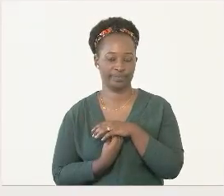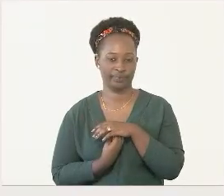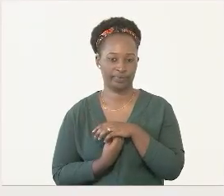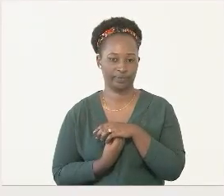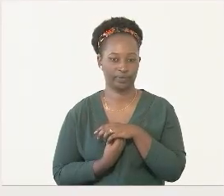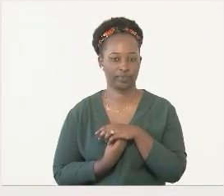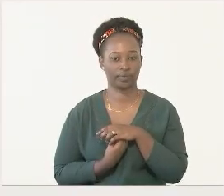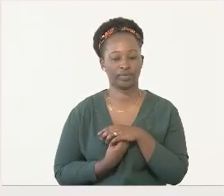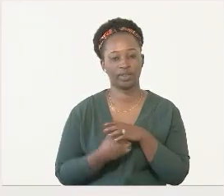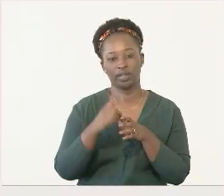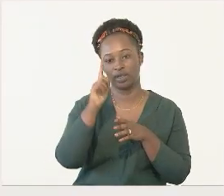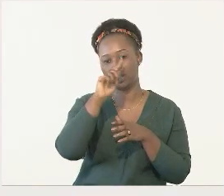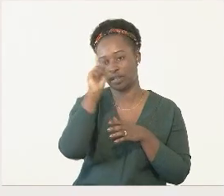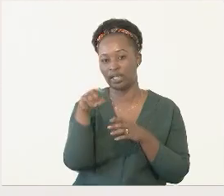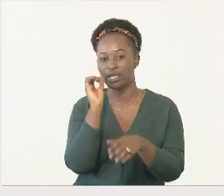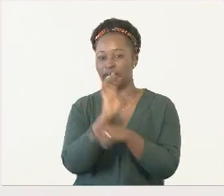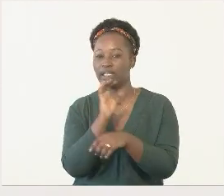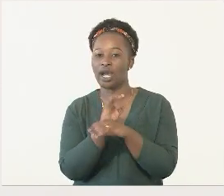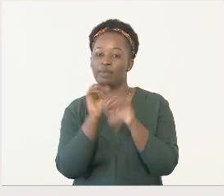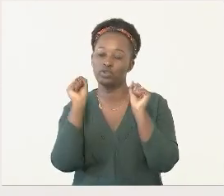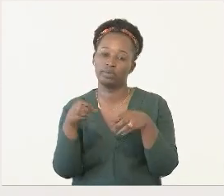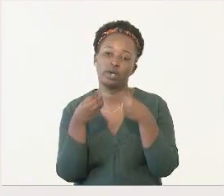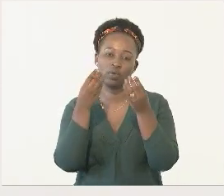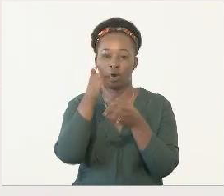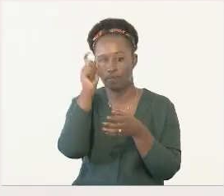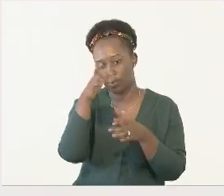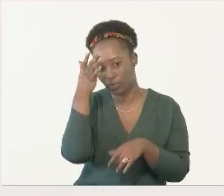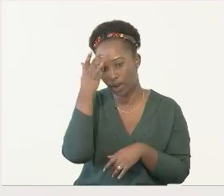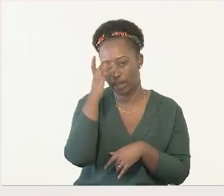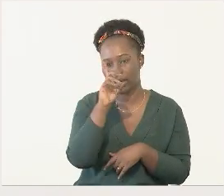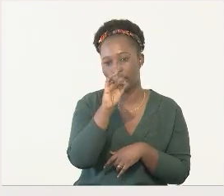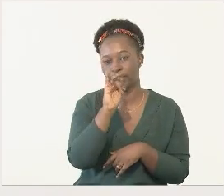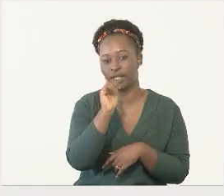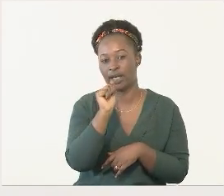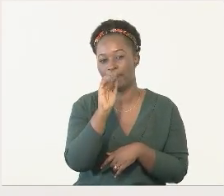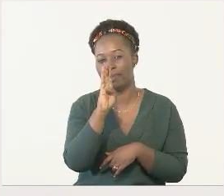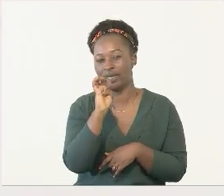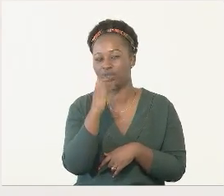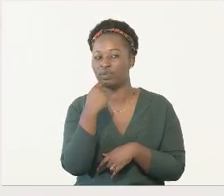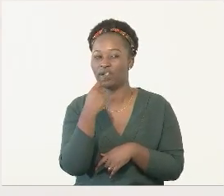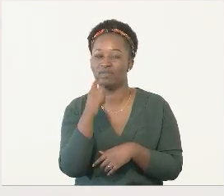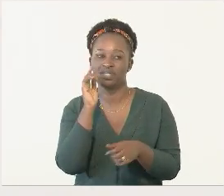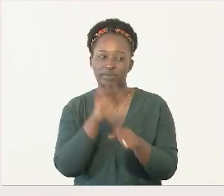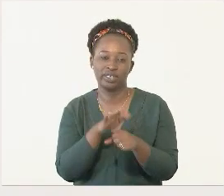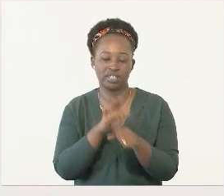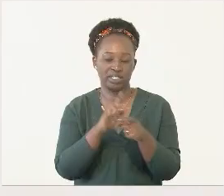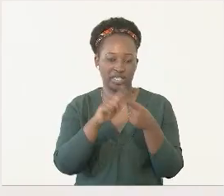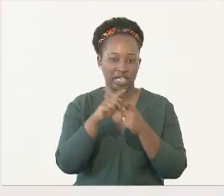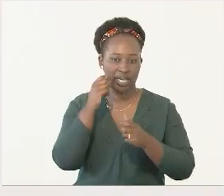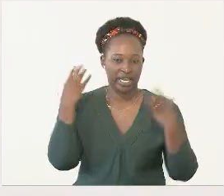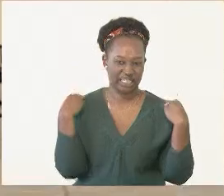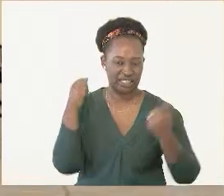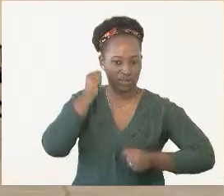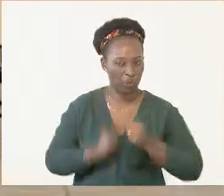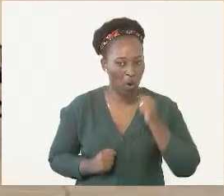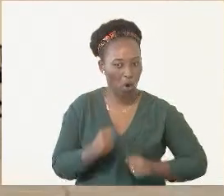then what is the advice can you give the person suffering from diabetes? We mentioned very many. We have to do exercise. You